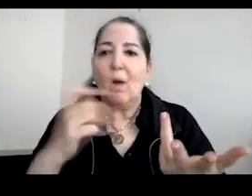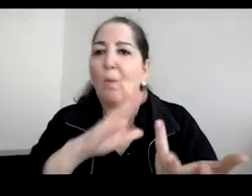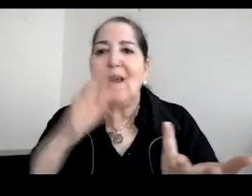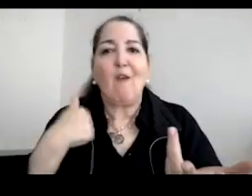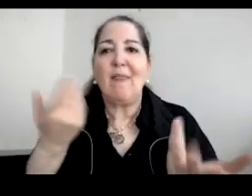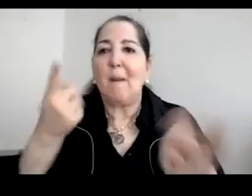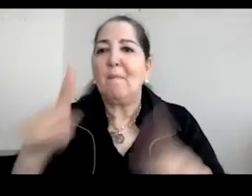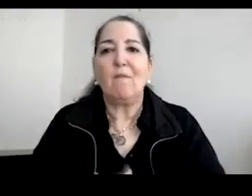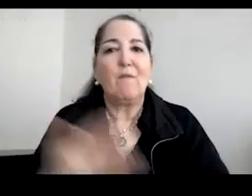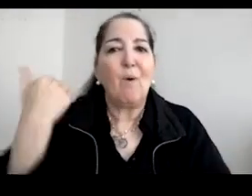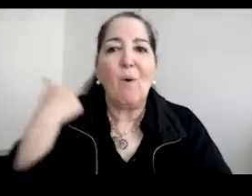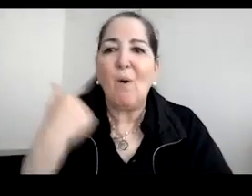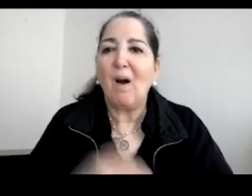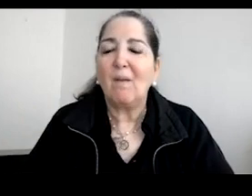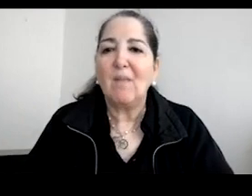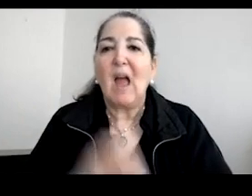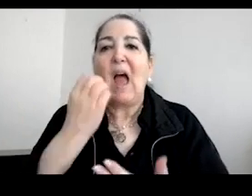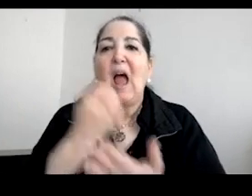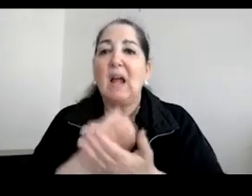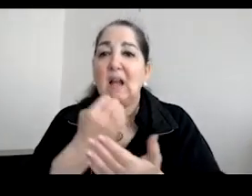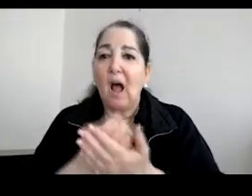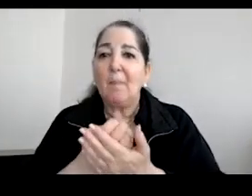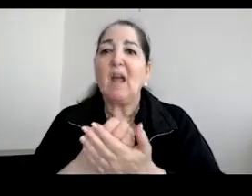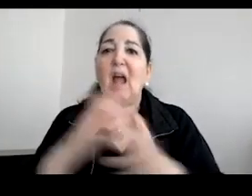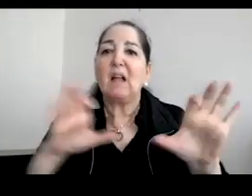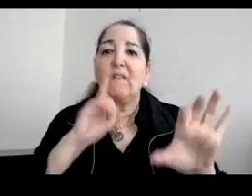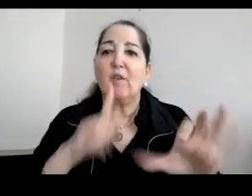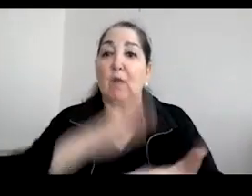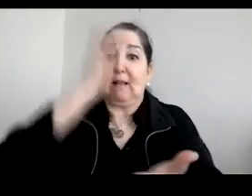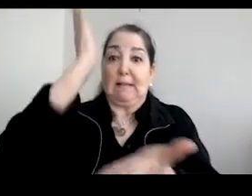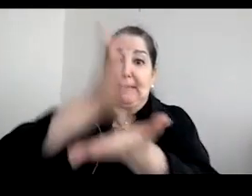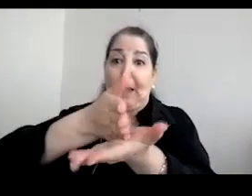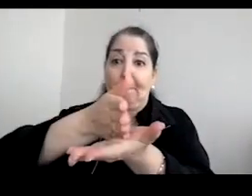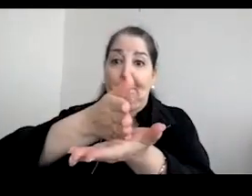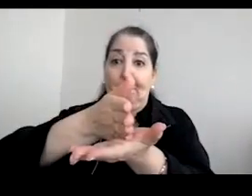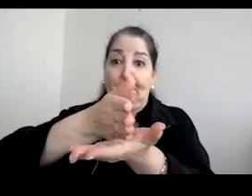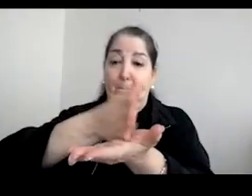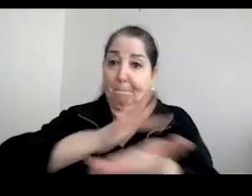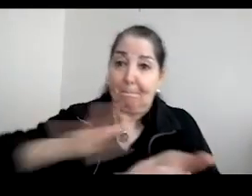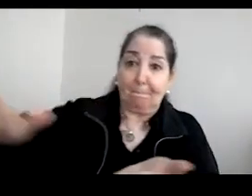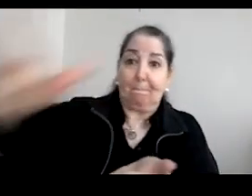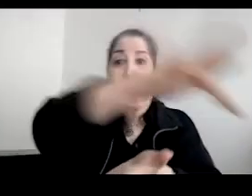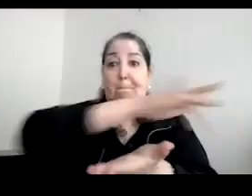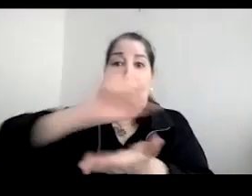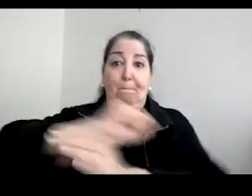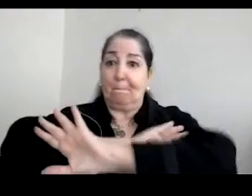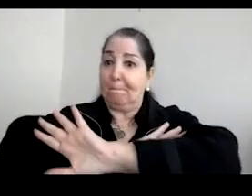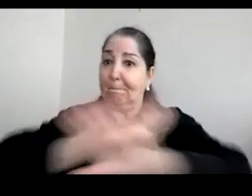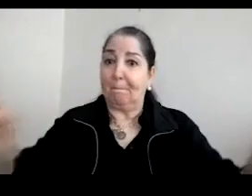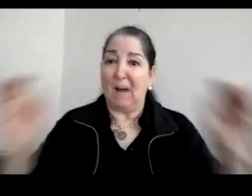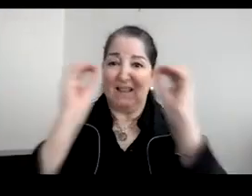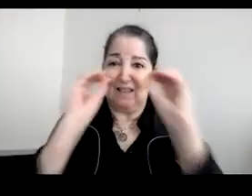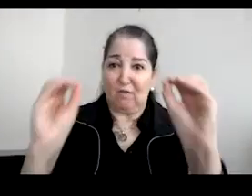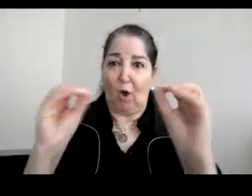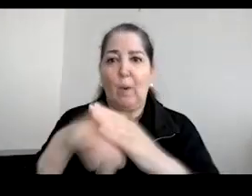where economic activity really ground to a halt, basically in 1 week. Okay, so over the course of 1 week, you went from